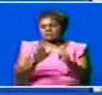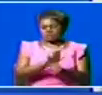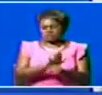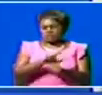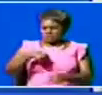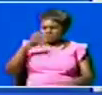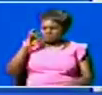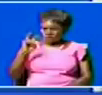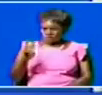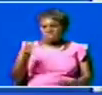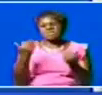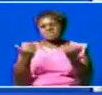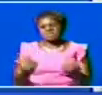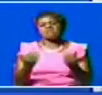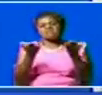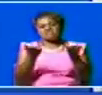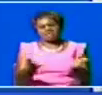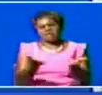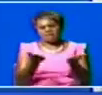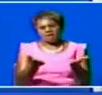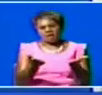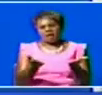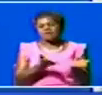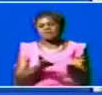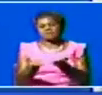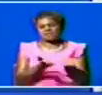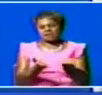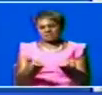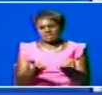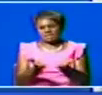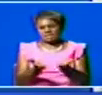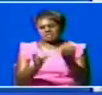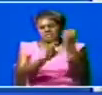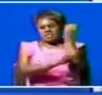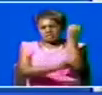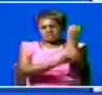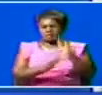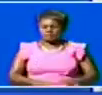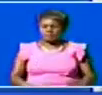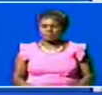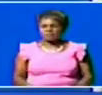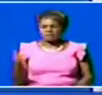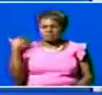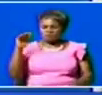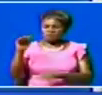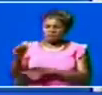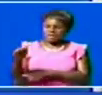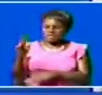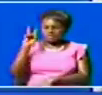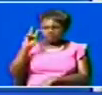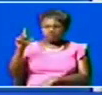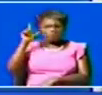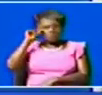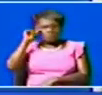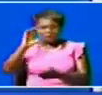we are seeing there's need for such services in this country. Now, Ali, we did ask our viewers to